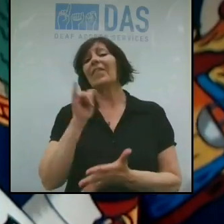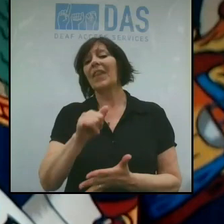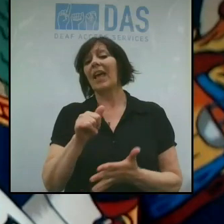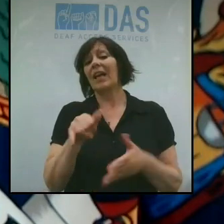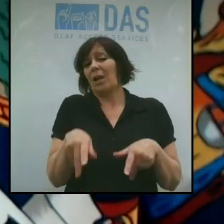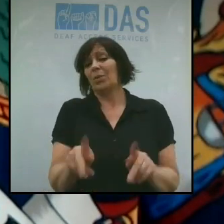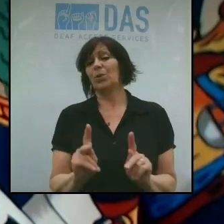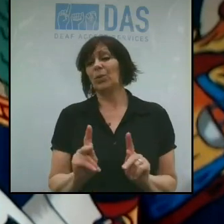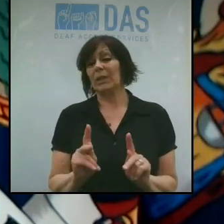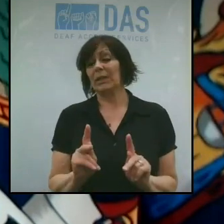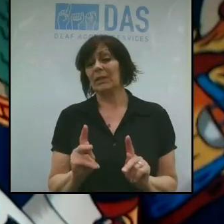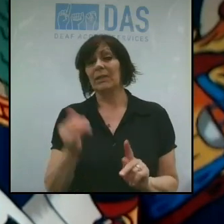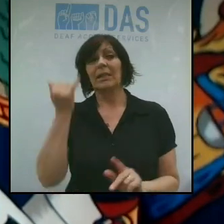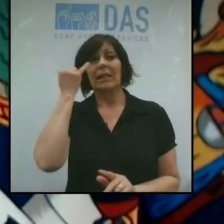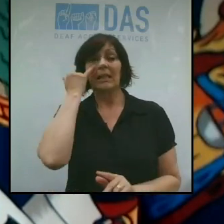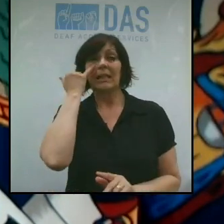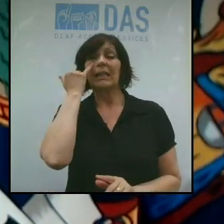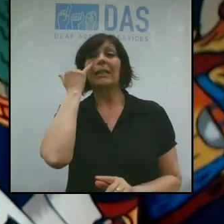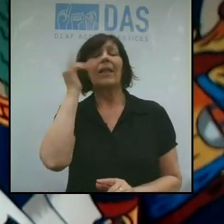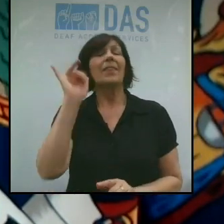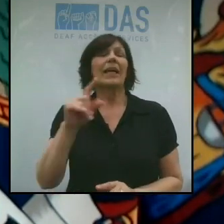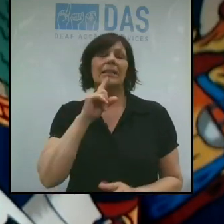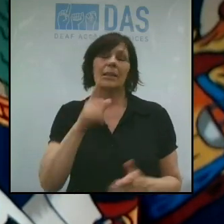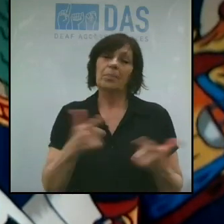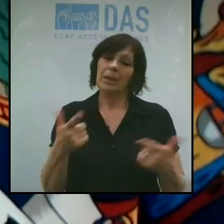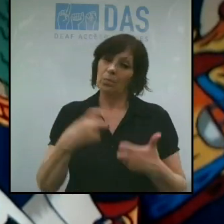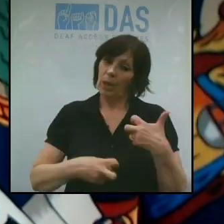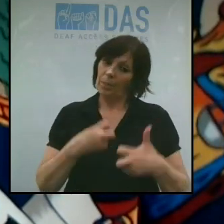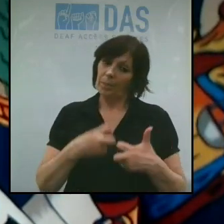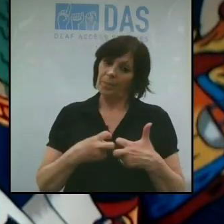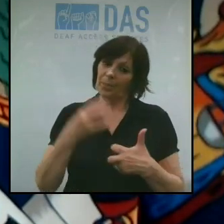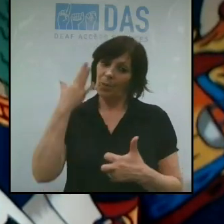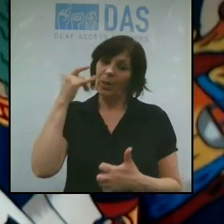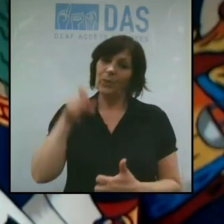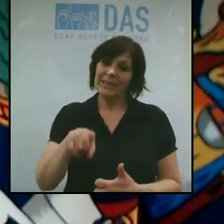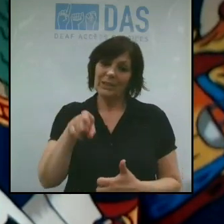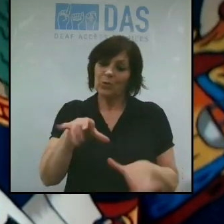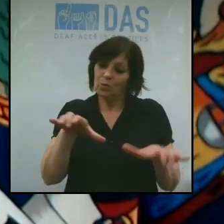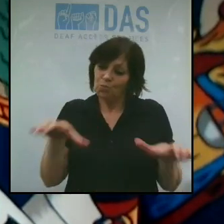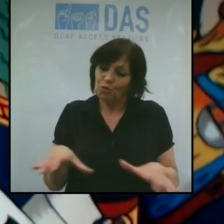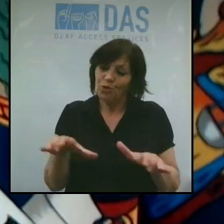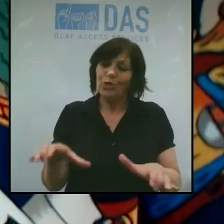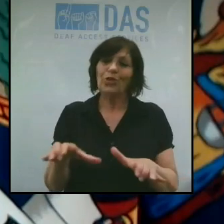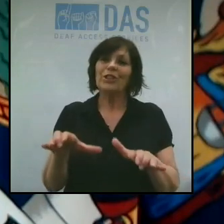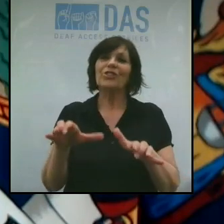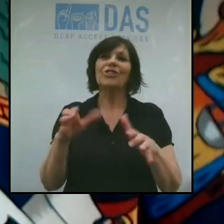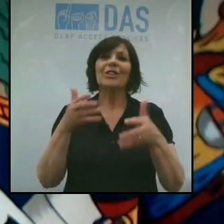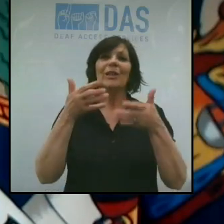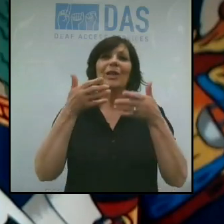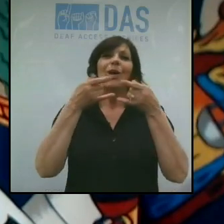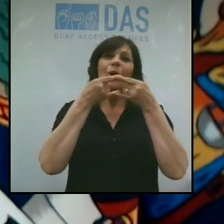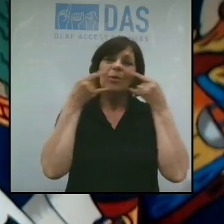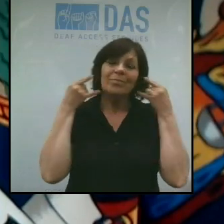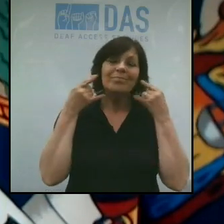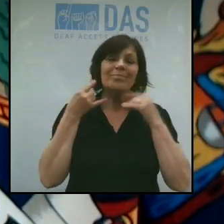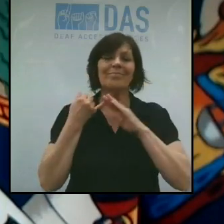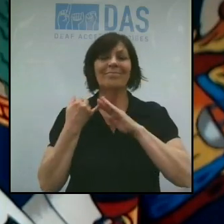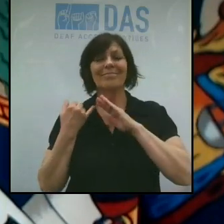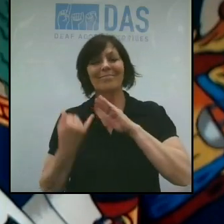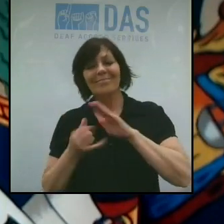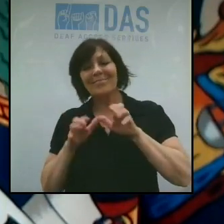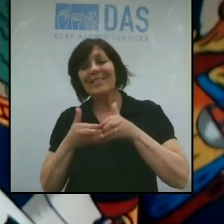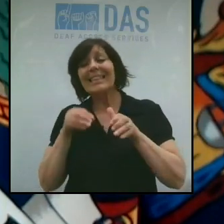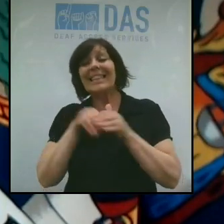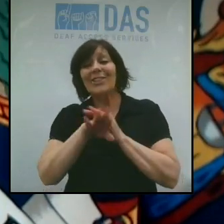But that is a problem, and again, that's why we have to try to encourage wearing masks and isolating even inside your